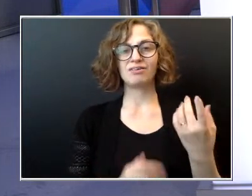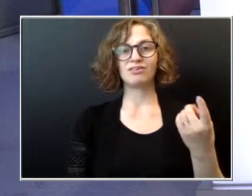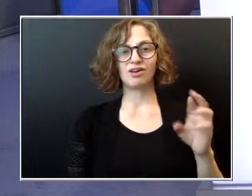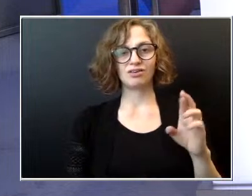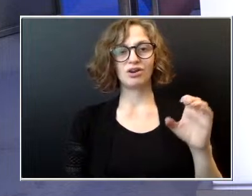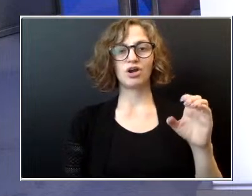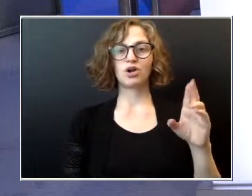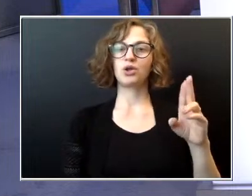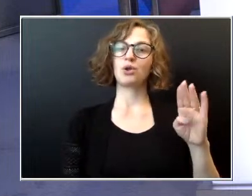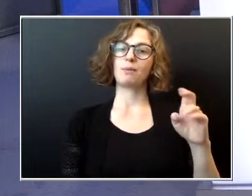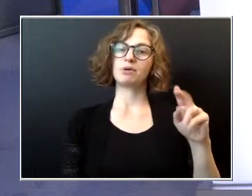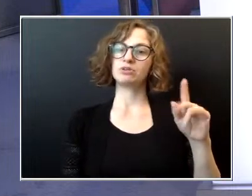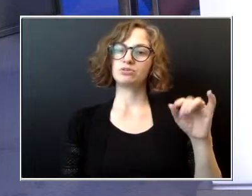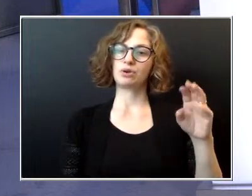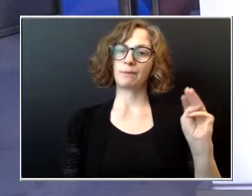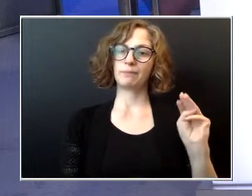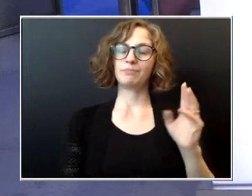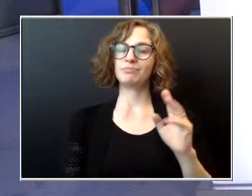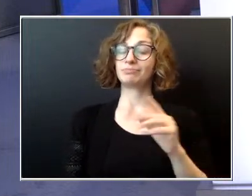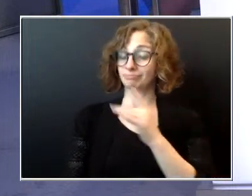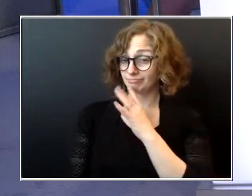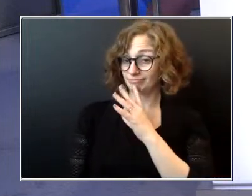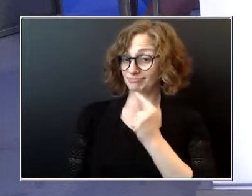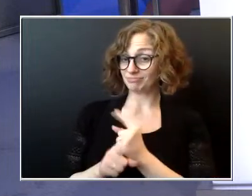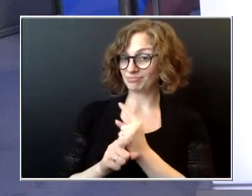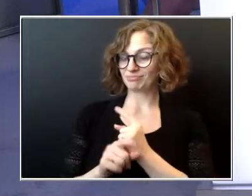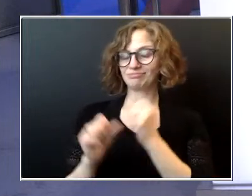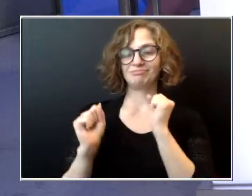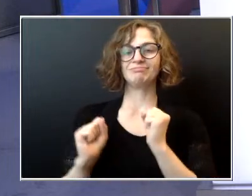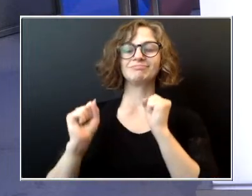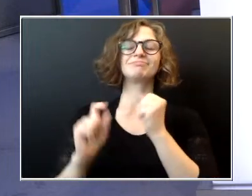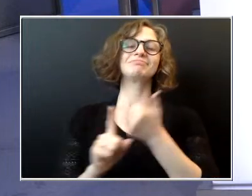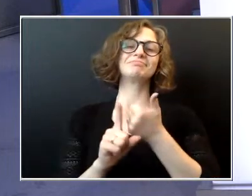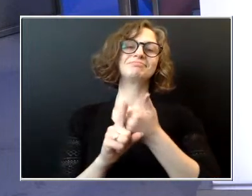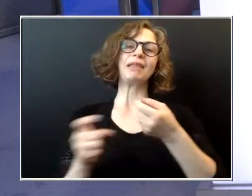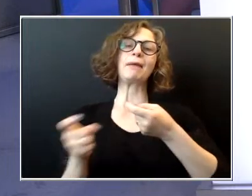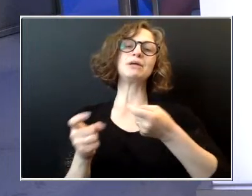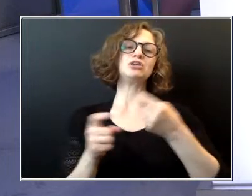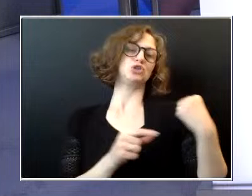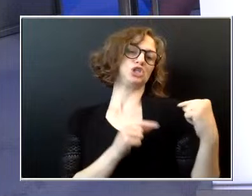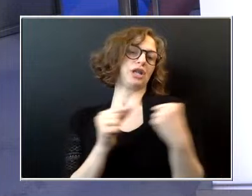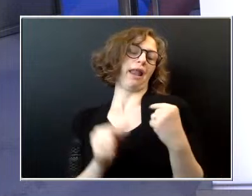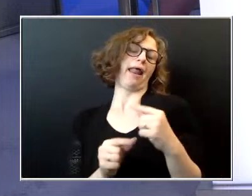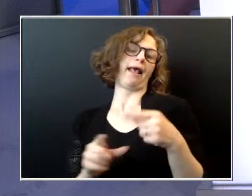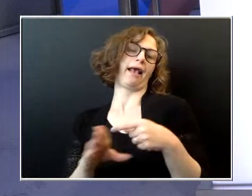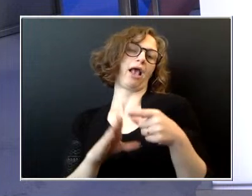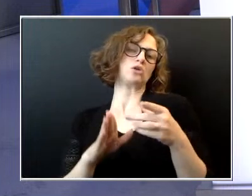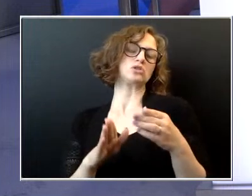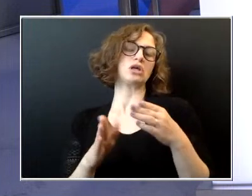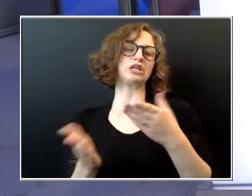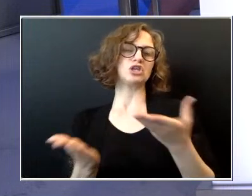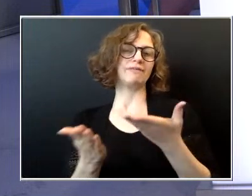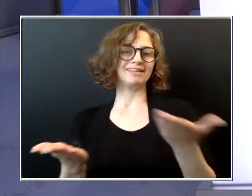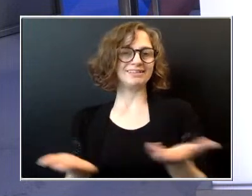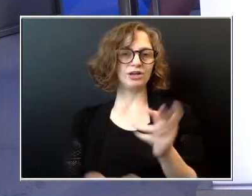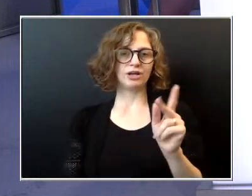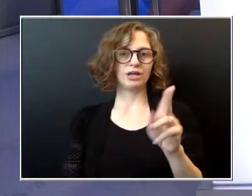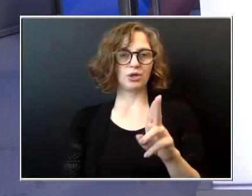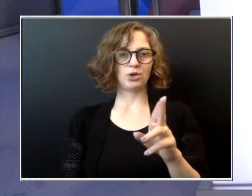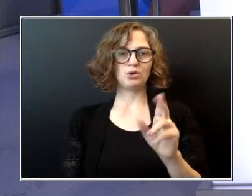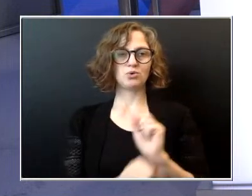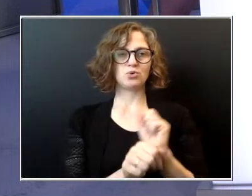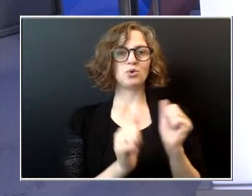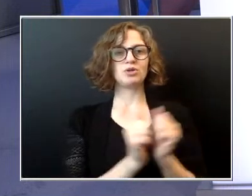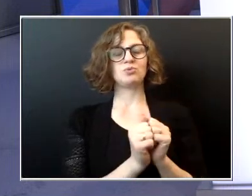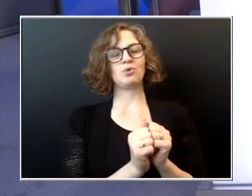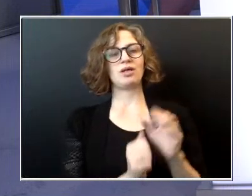right today. I'm on a roll. Is the manager of the Genetic Counseling Service here at the University of Kansas Health System. She works with Katie Nelson, also a